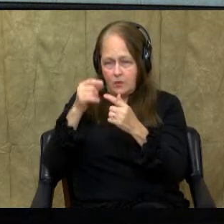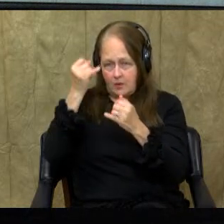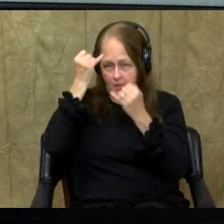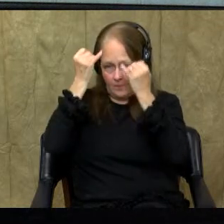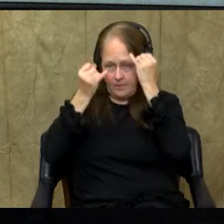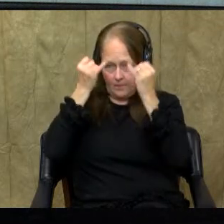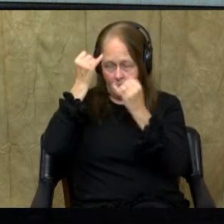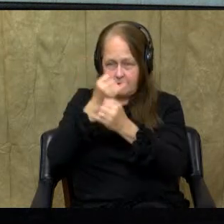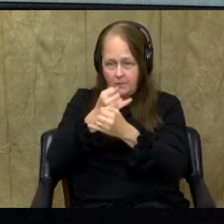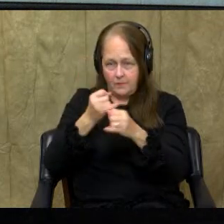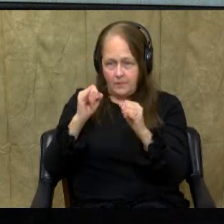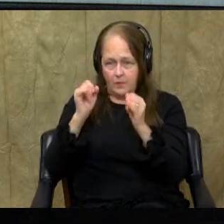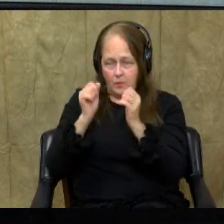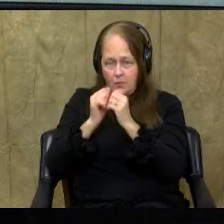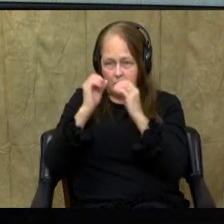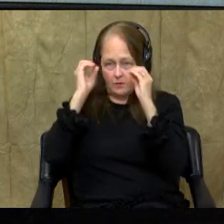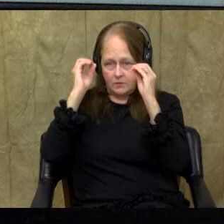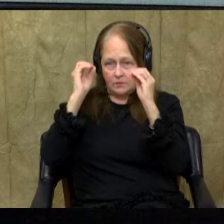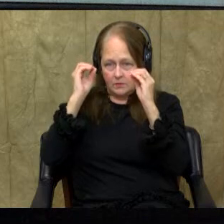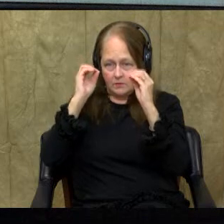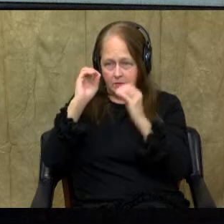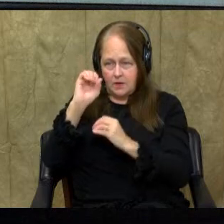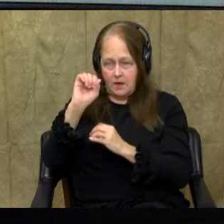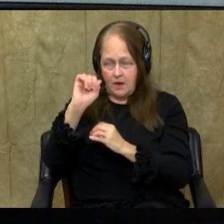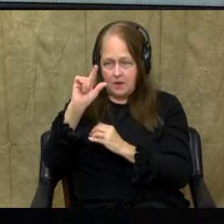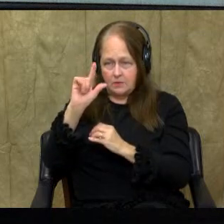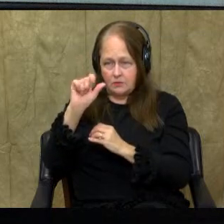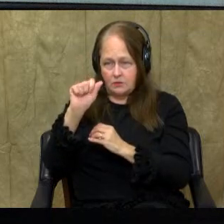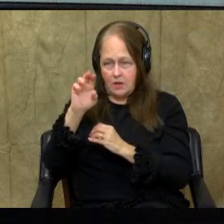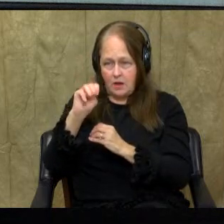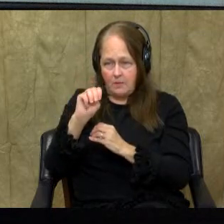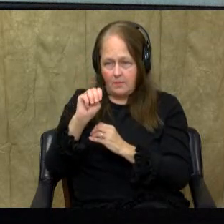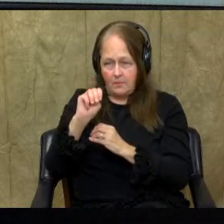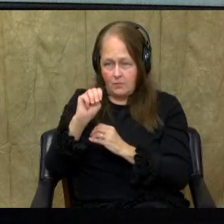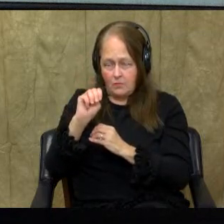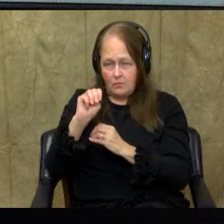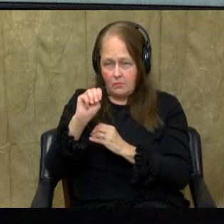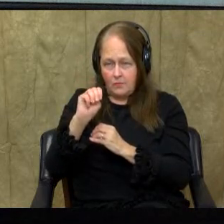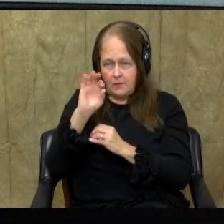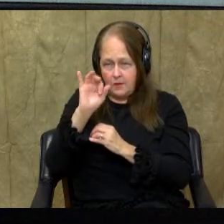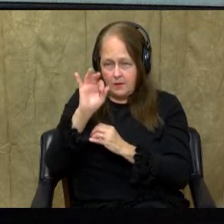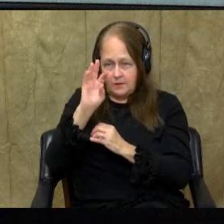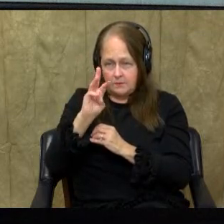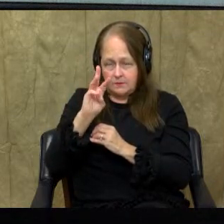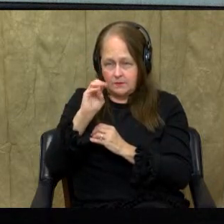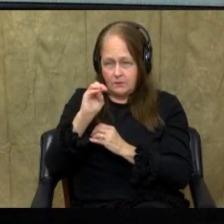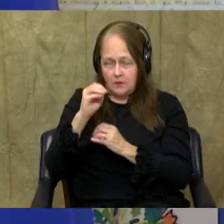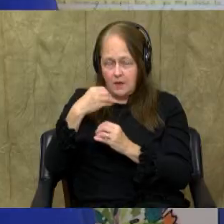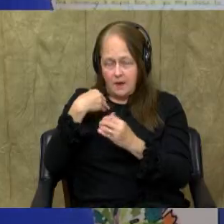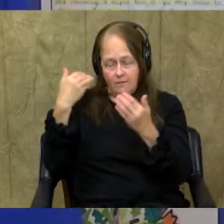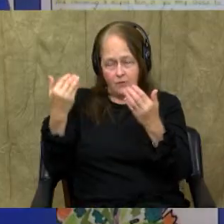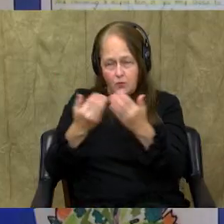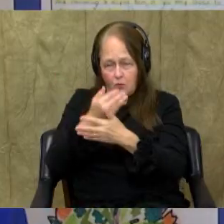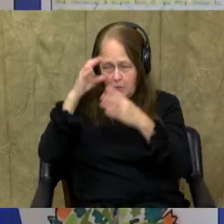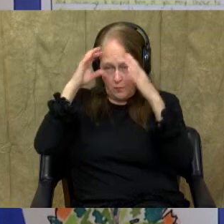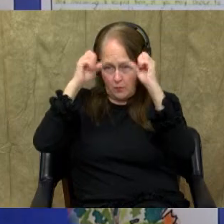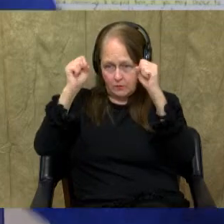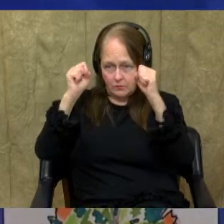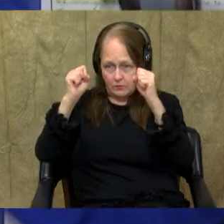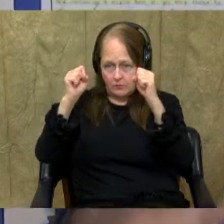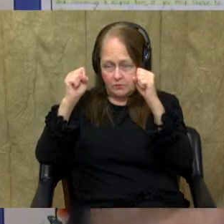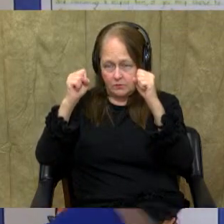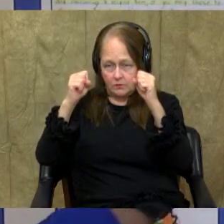I cast my vote for you? What's in it for me? And that's what every candidate has to answer at some point.